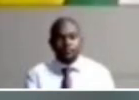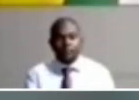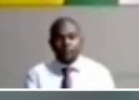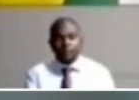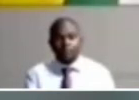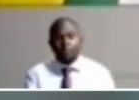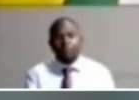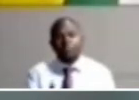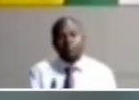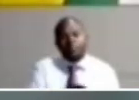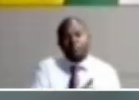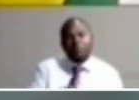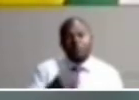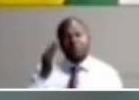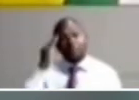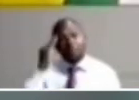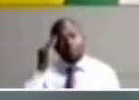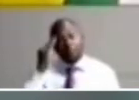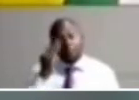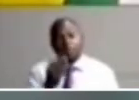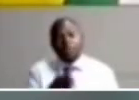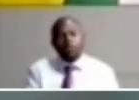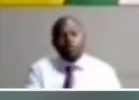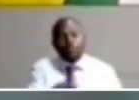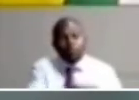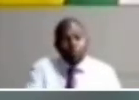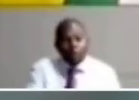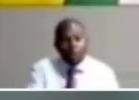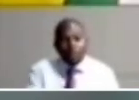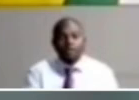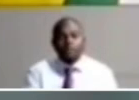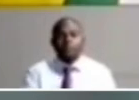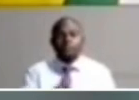For me, I knew a duka is shop.